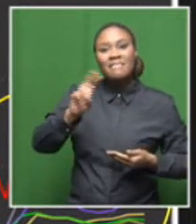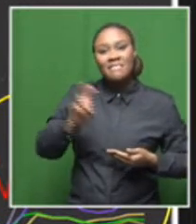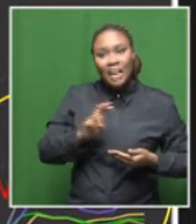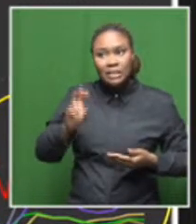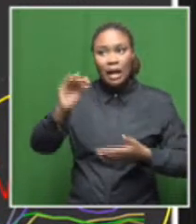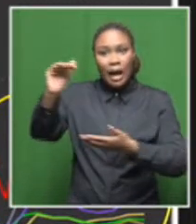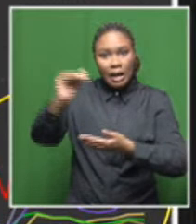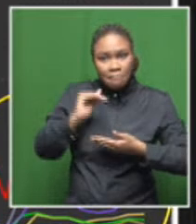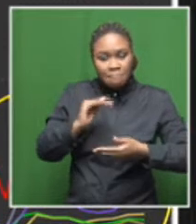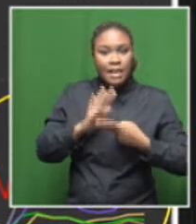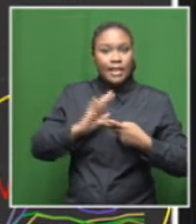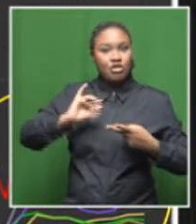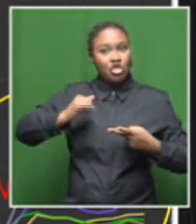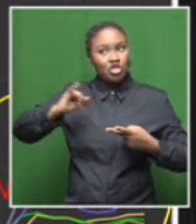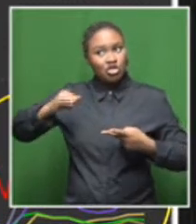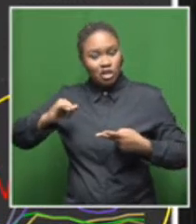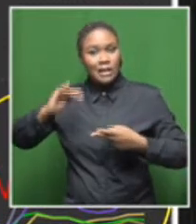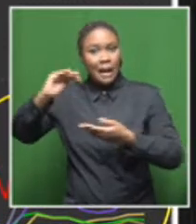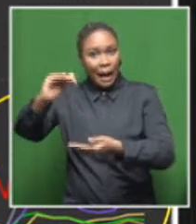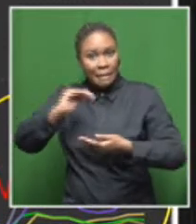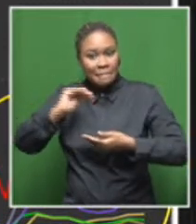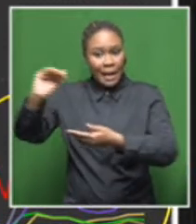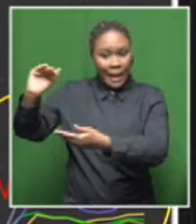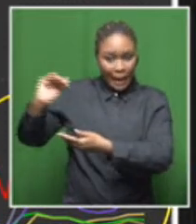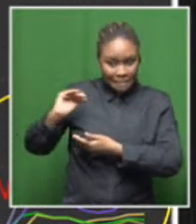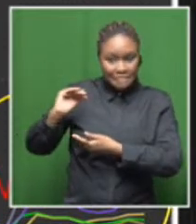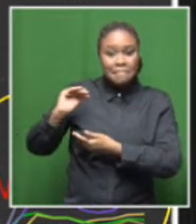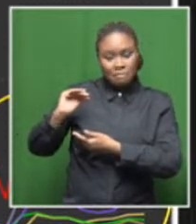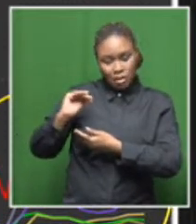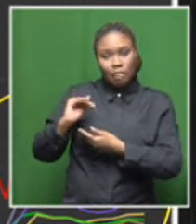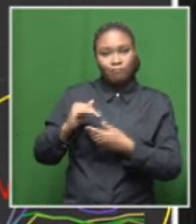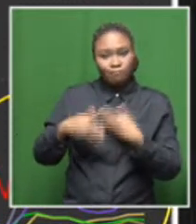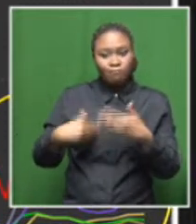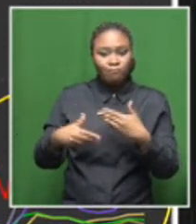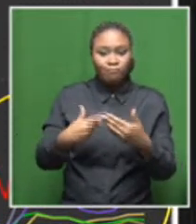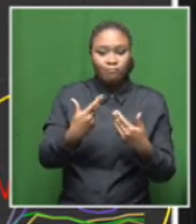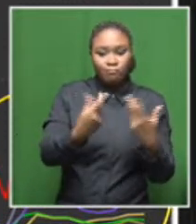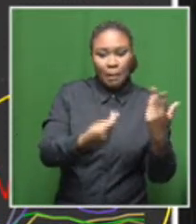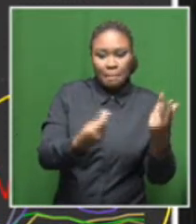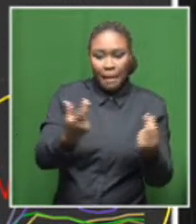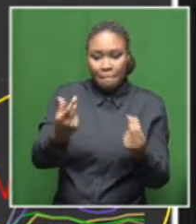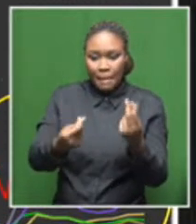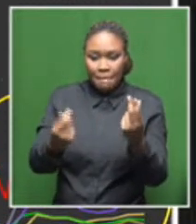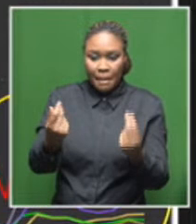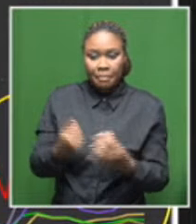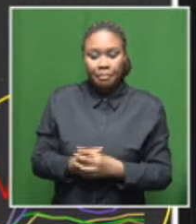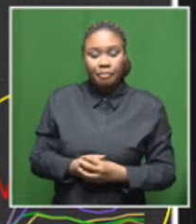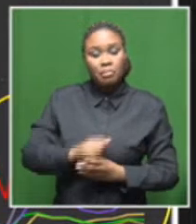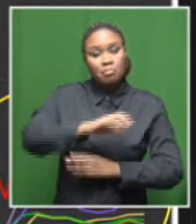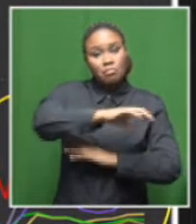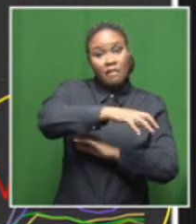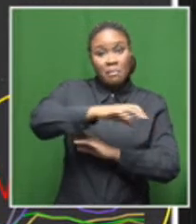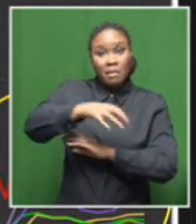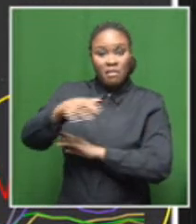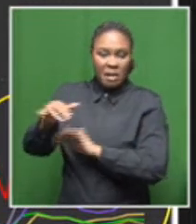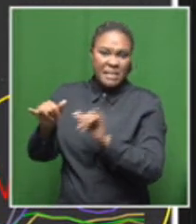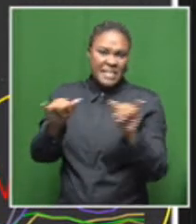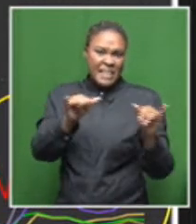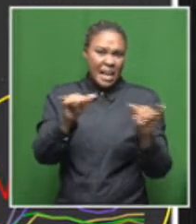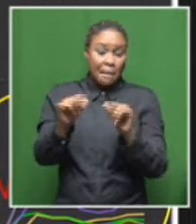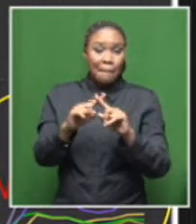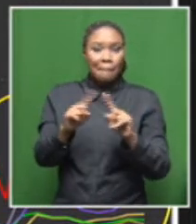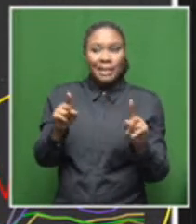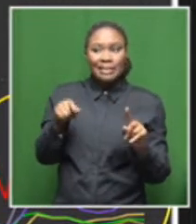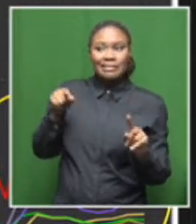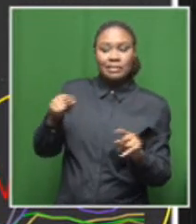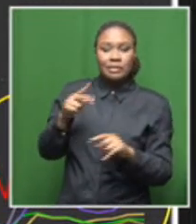schedules, and things picked up tremendously. In all provinces, the pattern is the same, except, of course, KwaZulu-Natal during the violence in